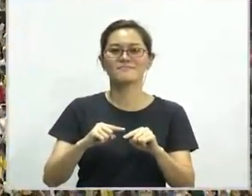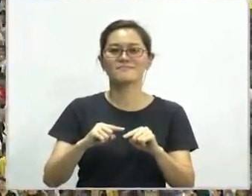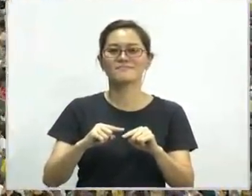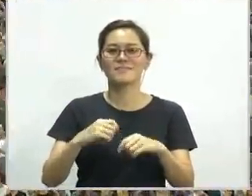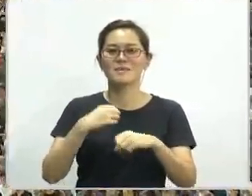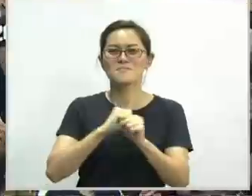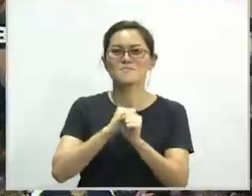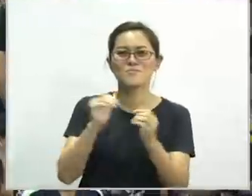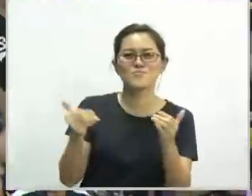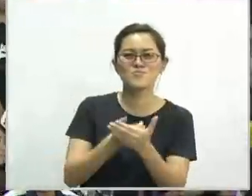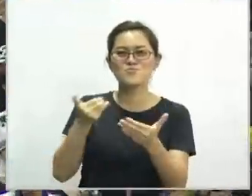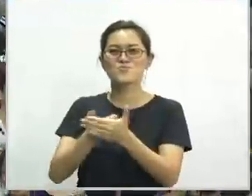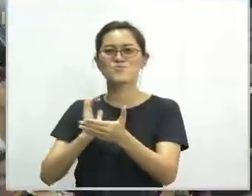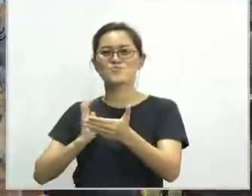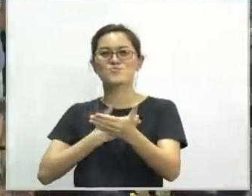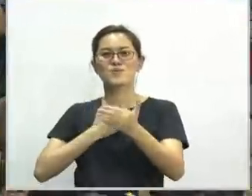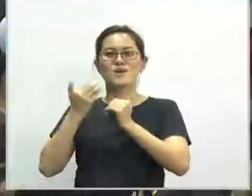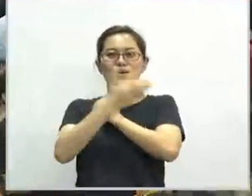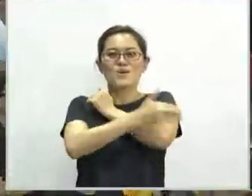Restoration to our nation.